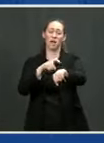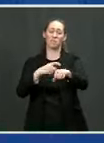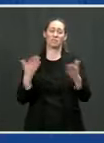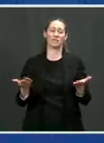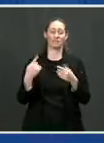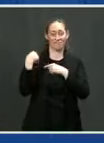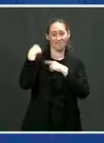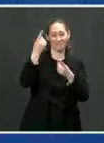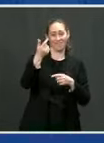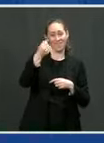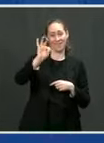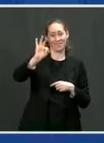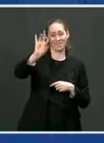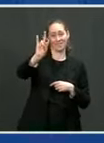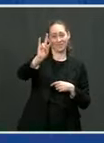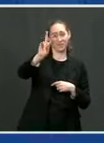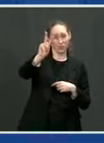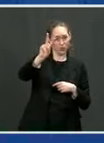Senator,